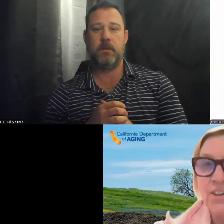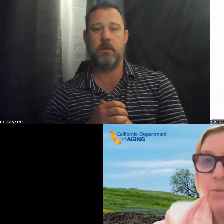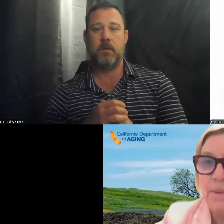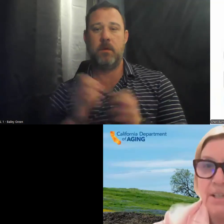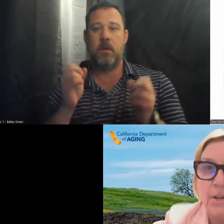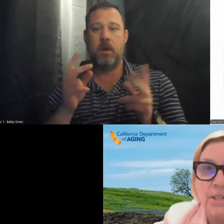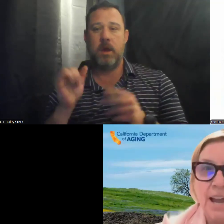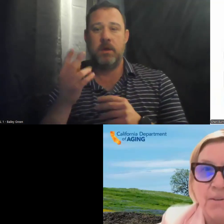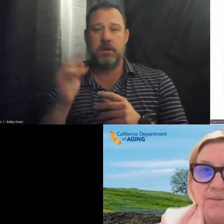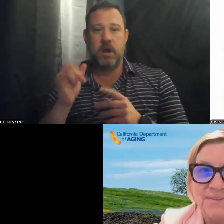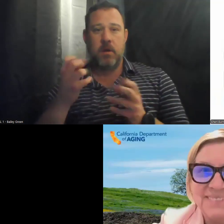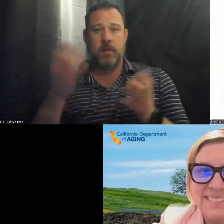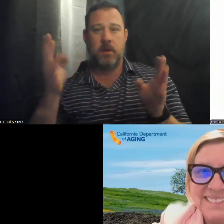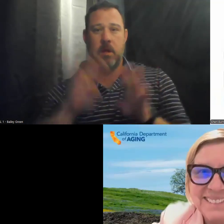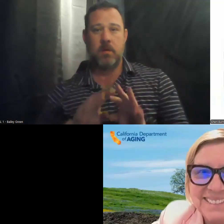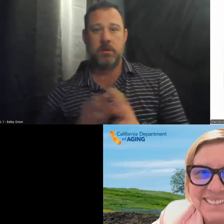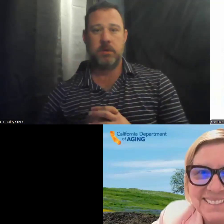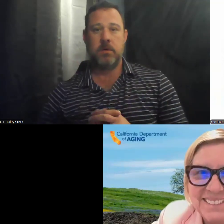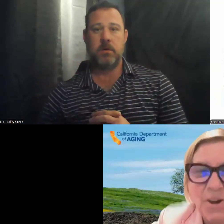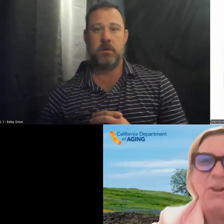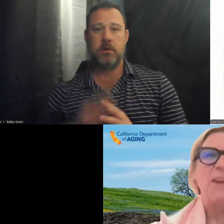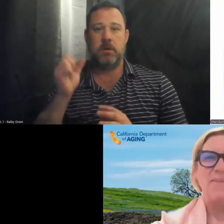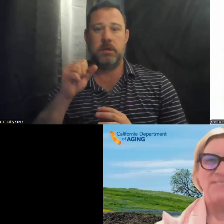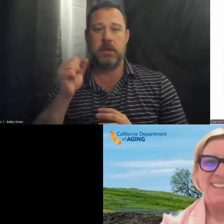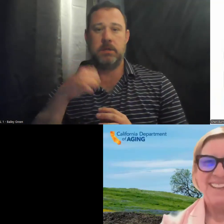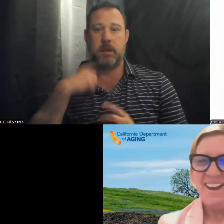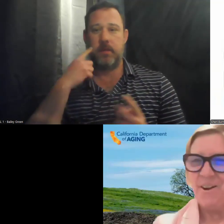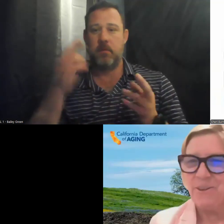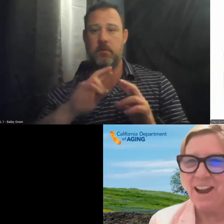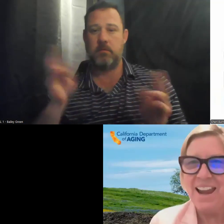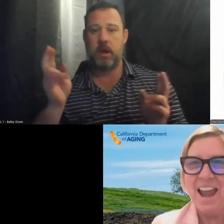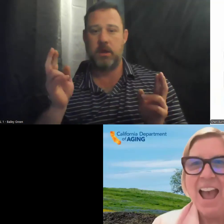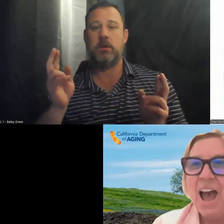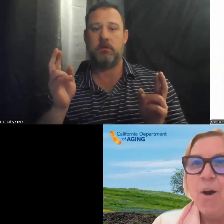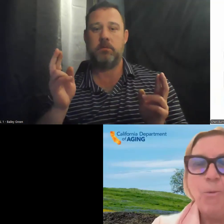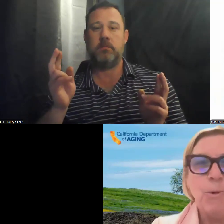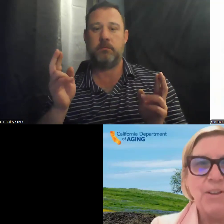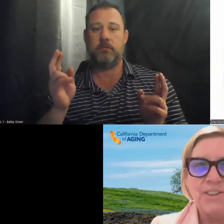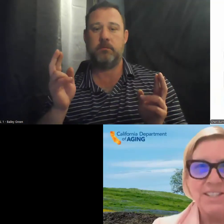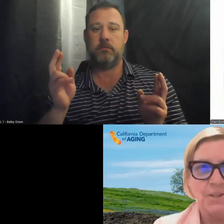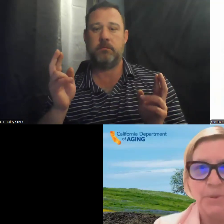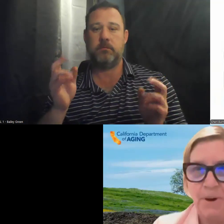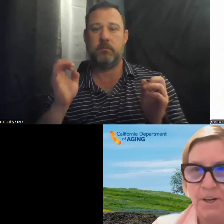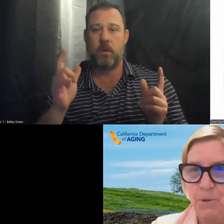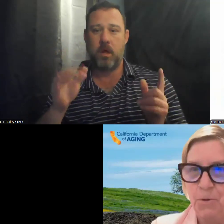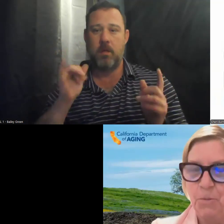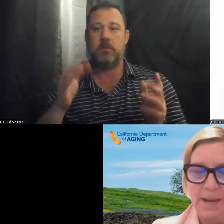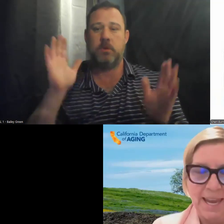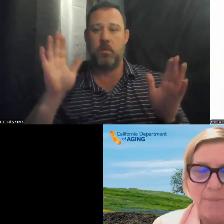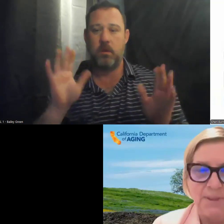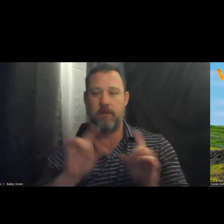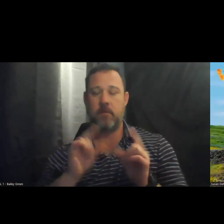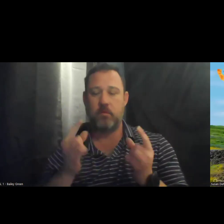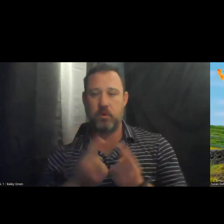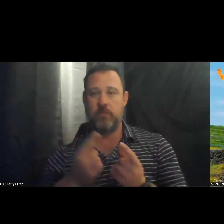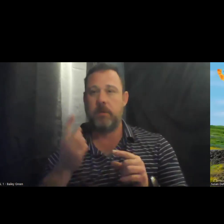Okay, Sherry, you want me to close it out? Yeah, I think we're ready Okay. for you, Susan. All right. Yes, go ahead. Well, this is a remarkable group. I